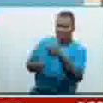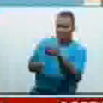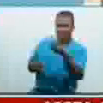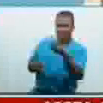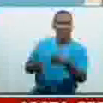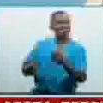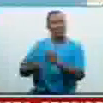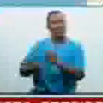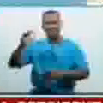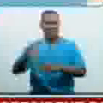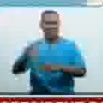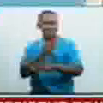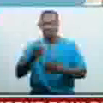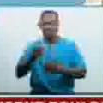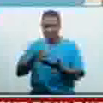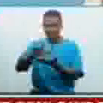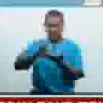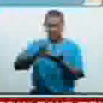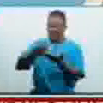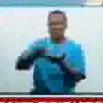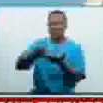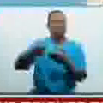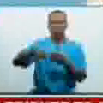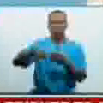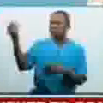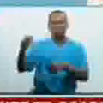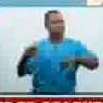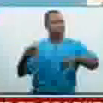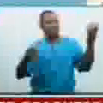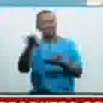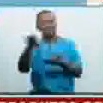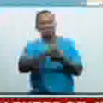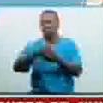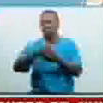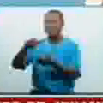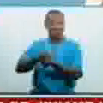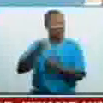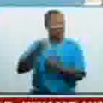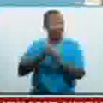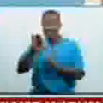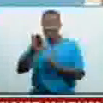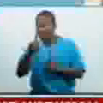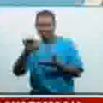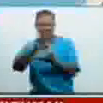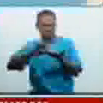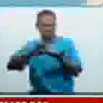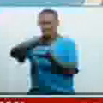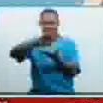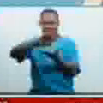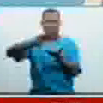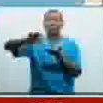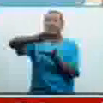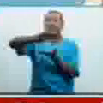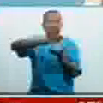records really being thrown away. We were just destroying them because we had no use for the